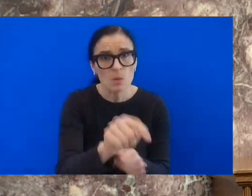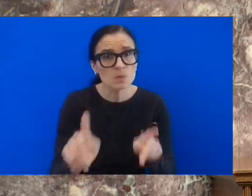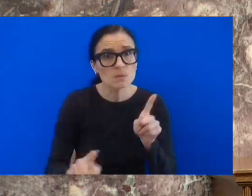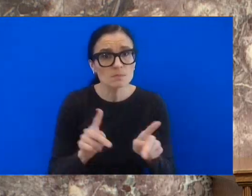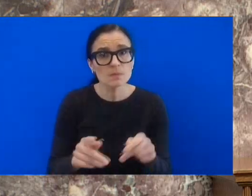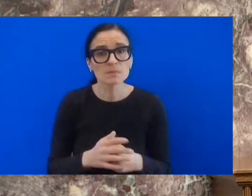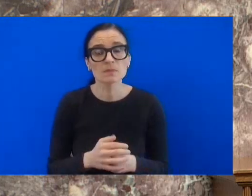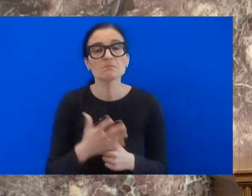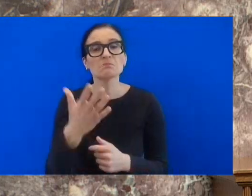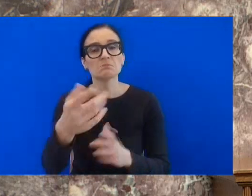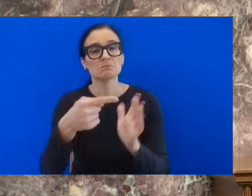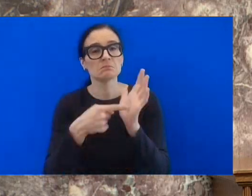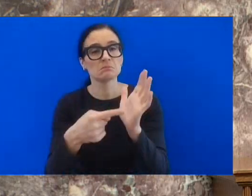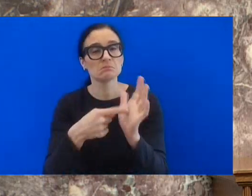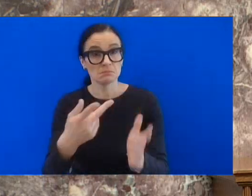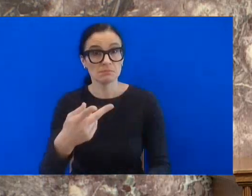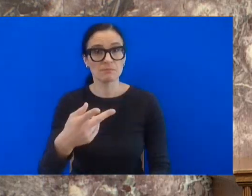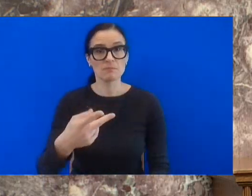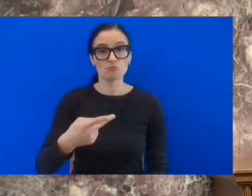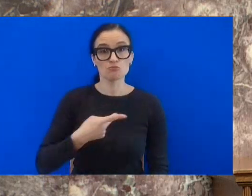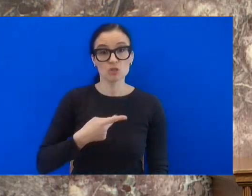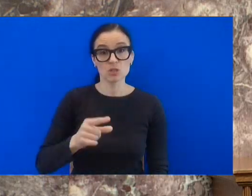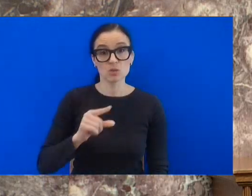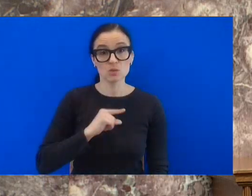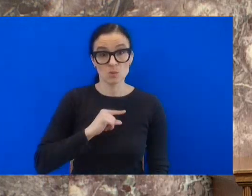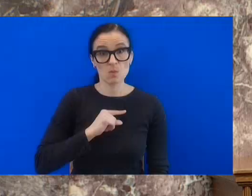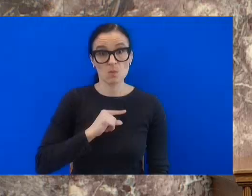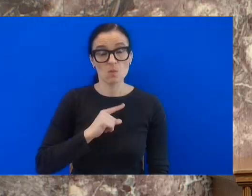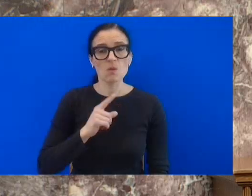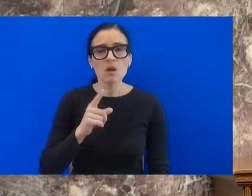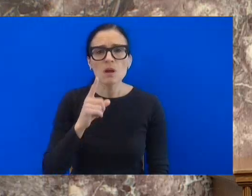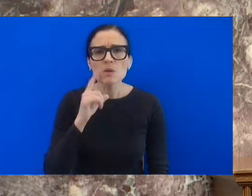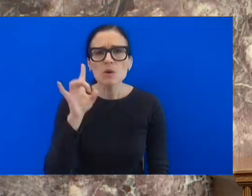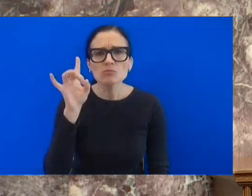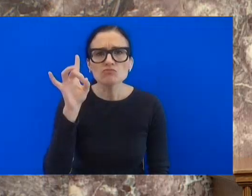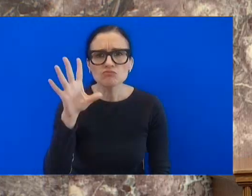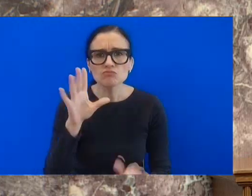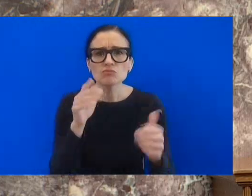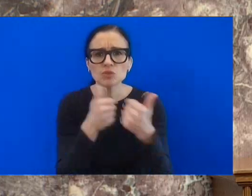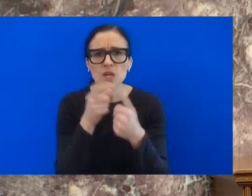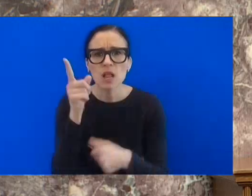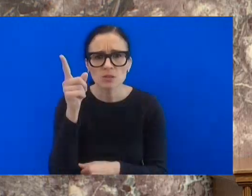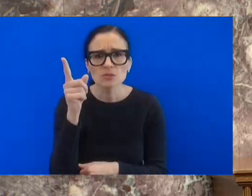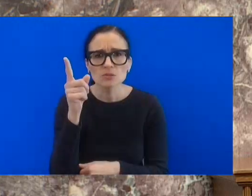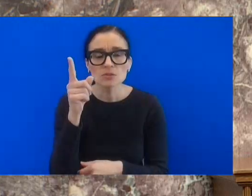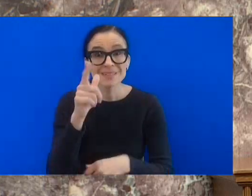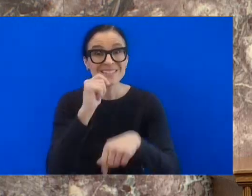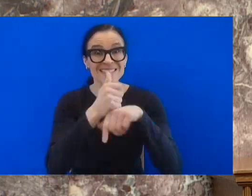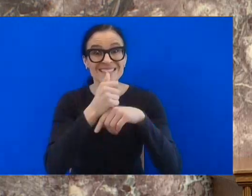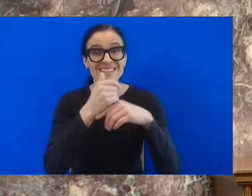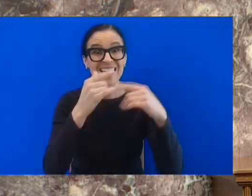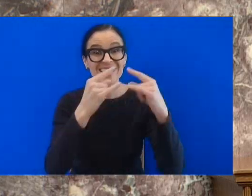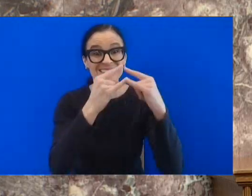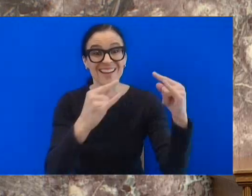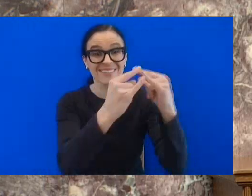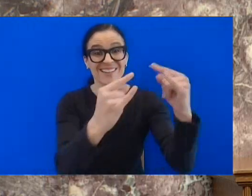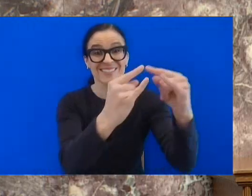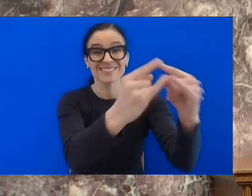issue with Moxon Flats and an encampment there. Honourable Speaker, working with local government, Honourable